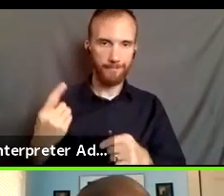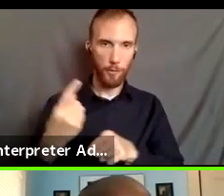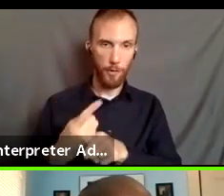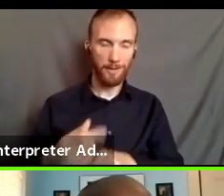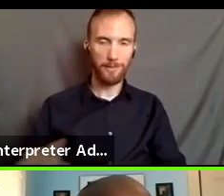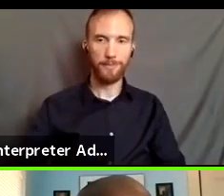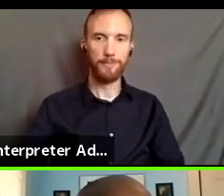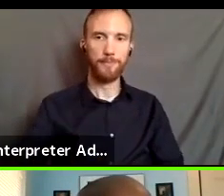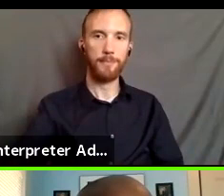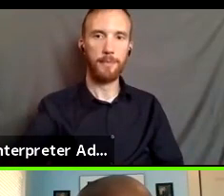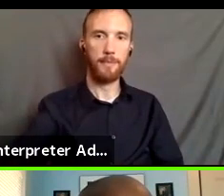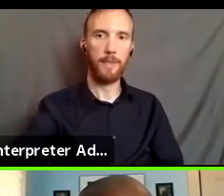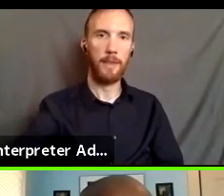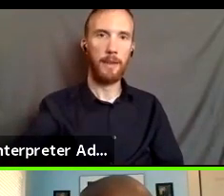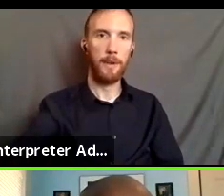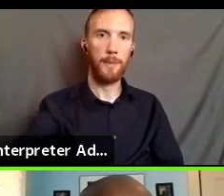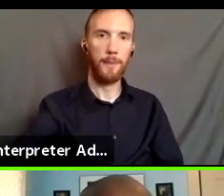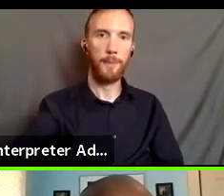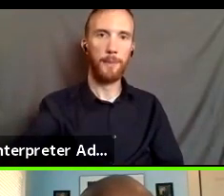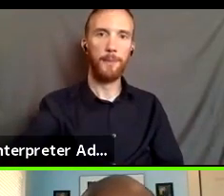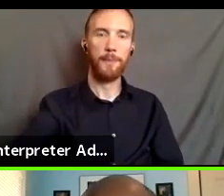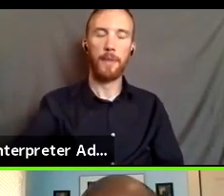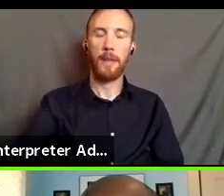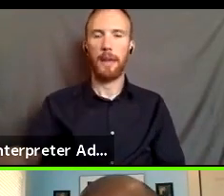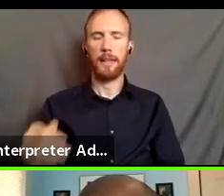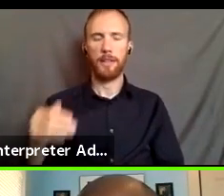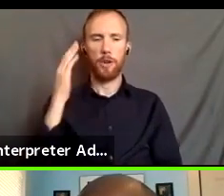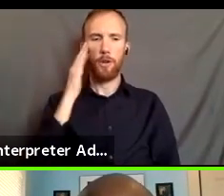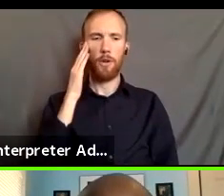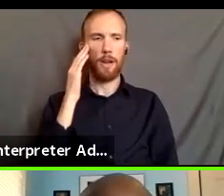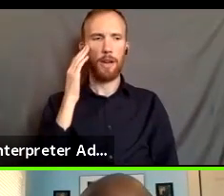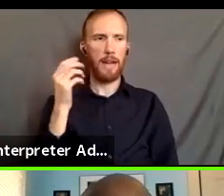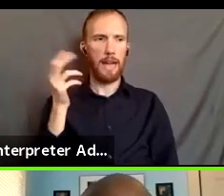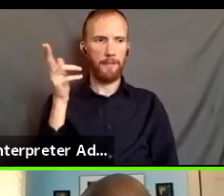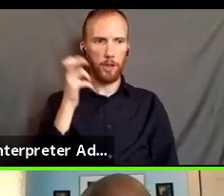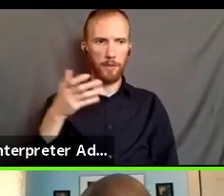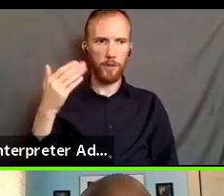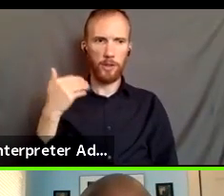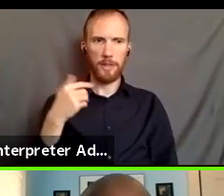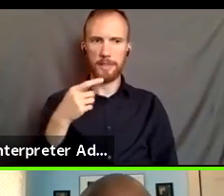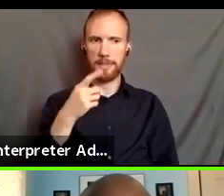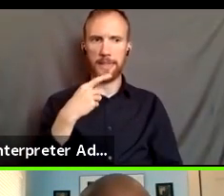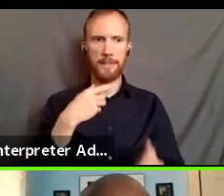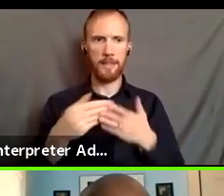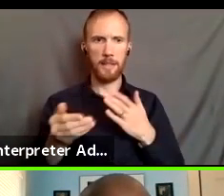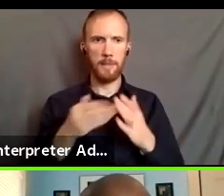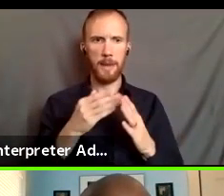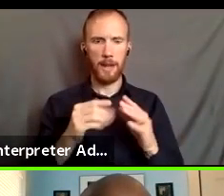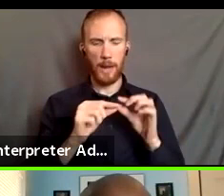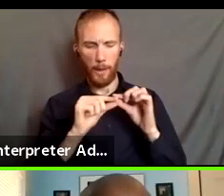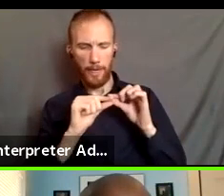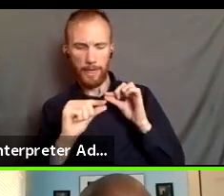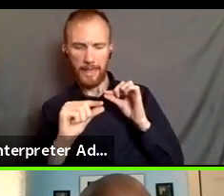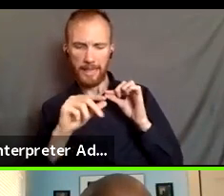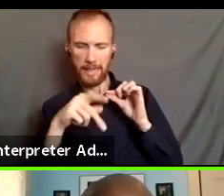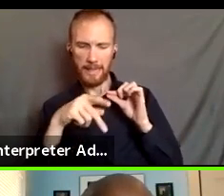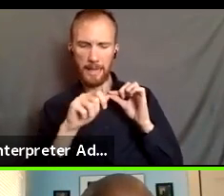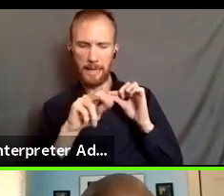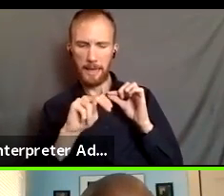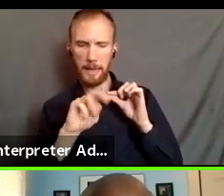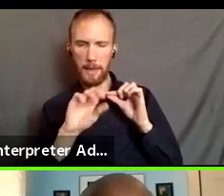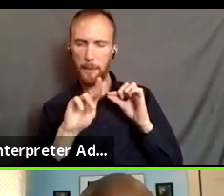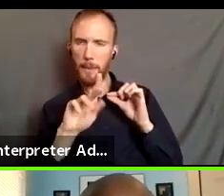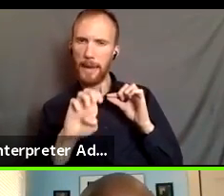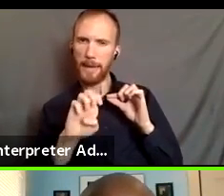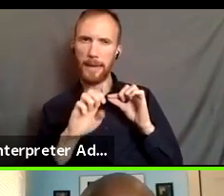this is all saying i i heard from somewhere where no matter what how thin the pancake is there's always two sides and and